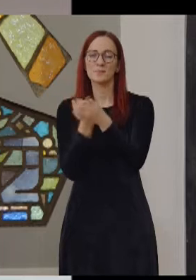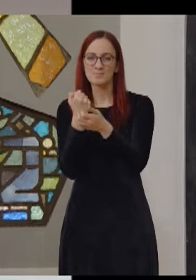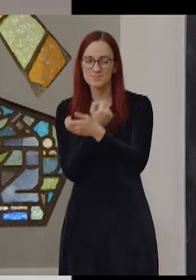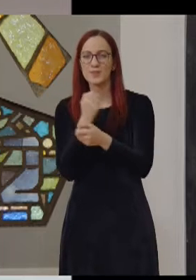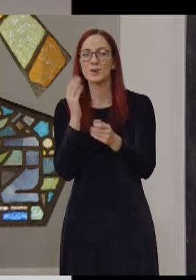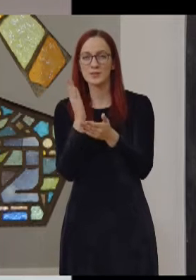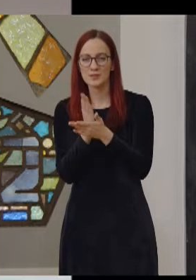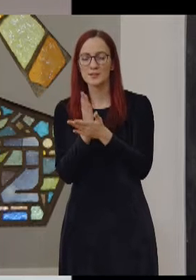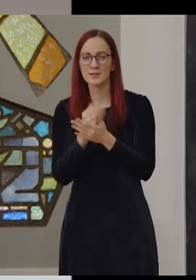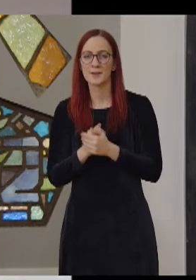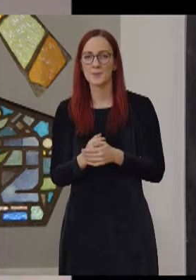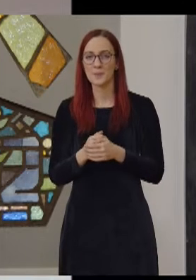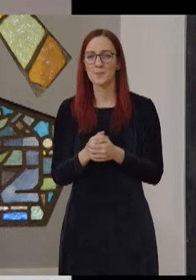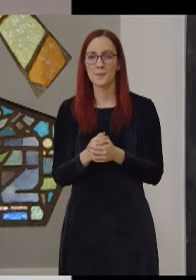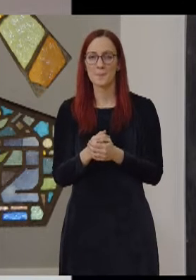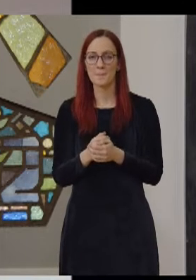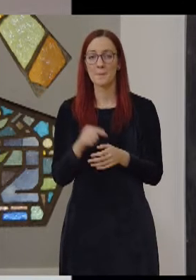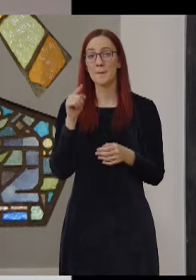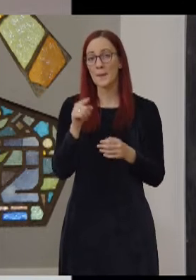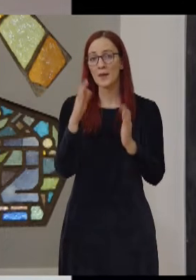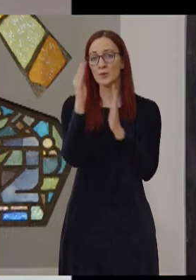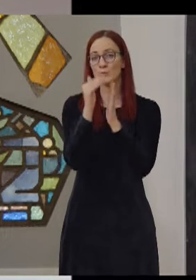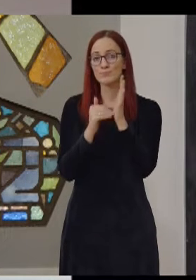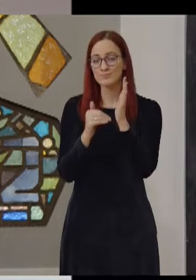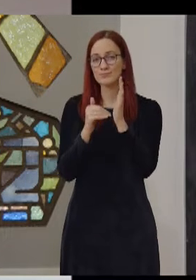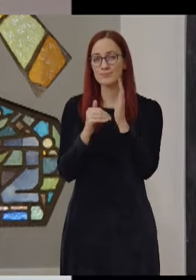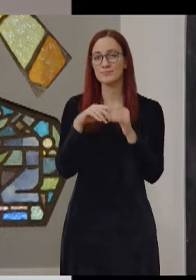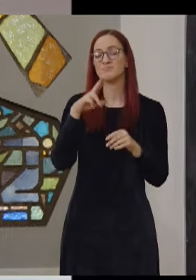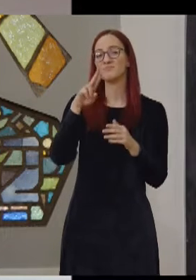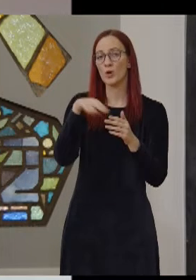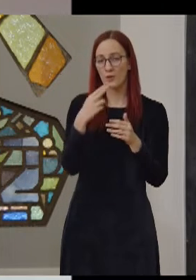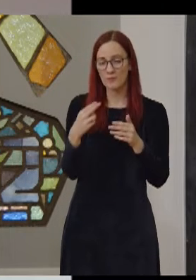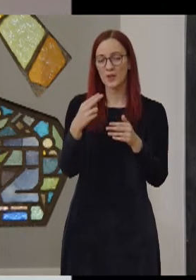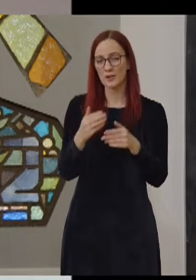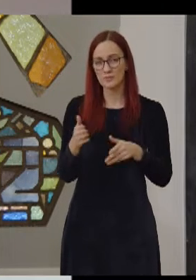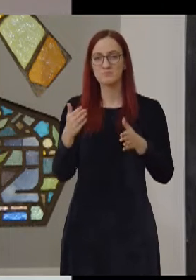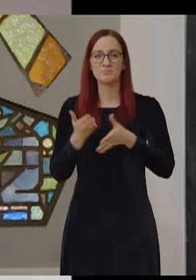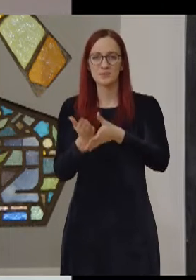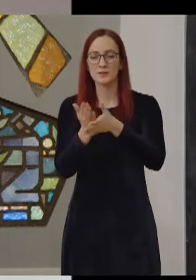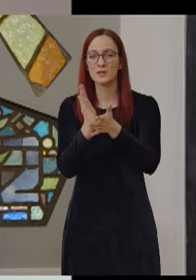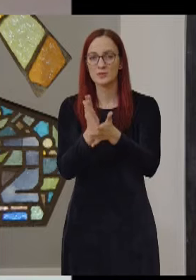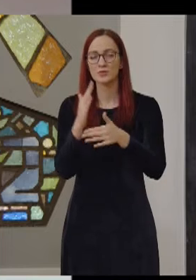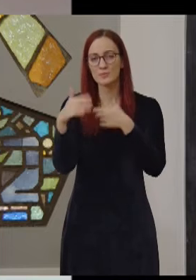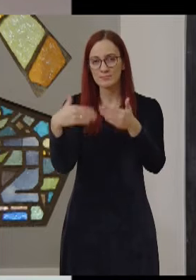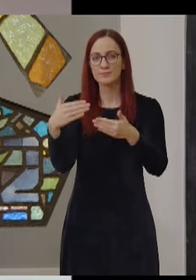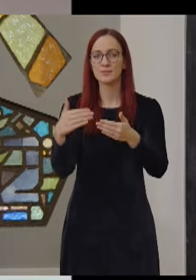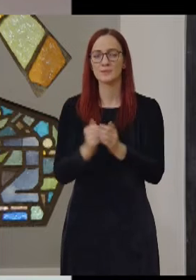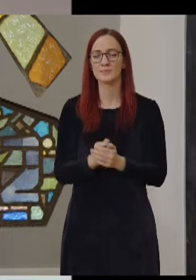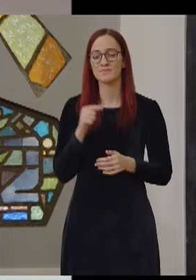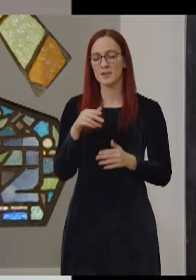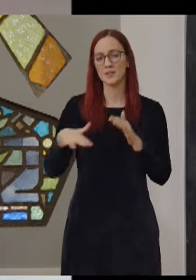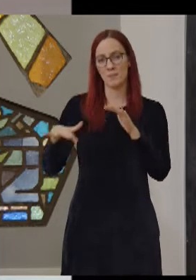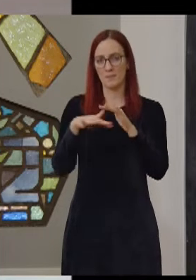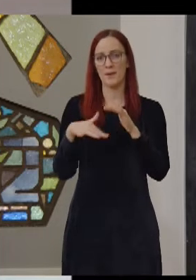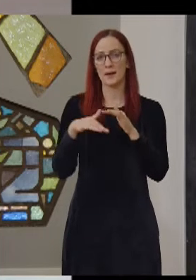in 1979. There are many more conventions that are of crucial importance. The Istanbul Convention is a very advanced